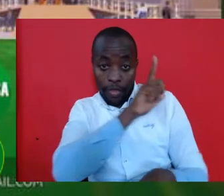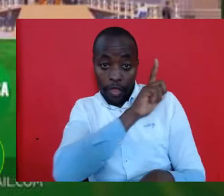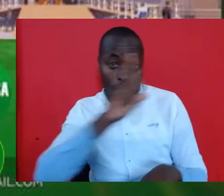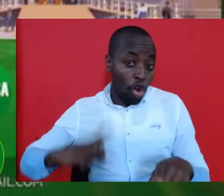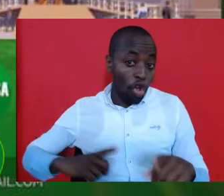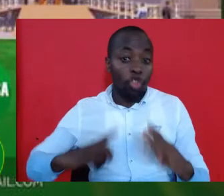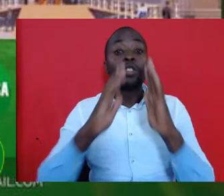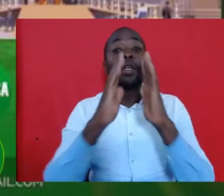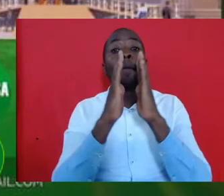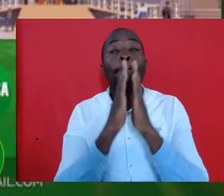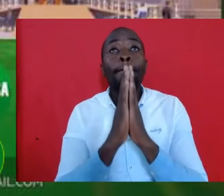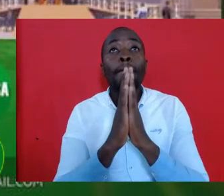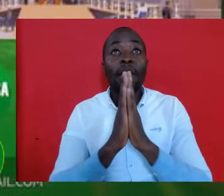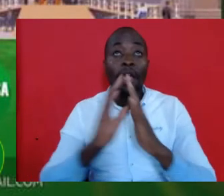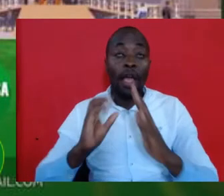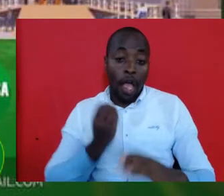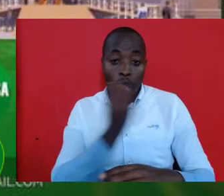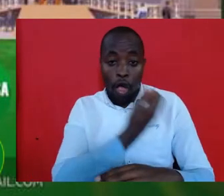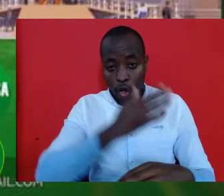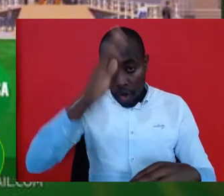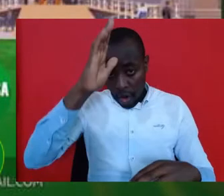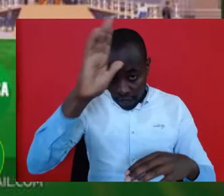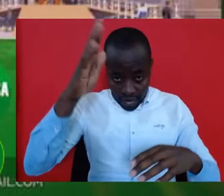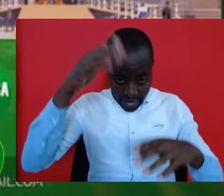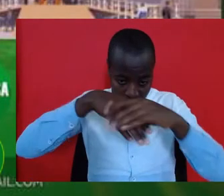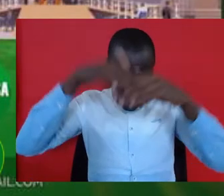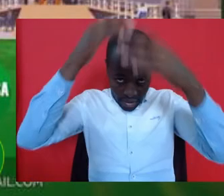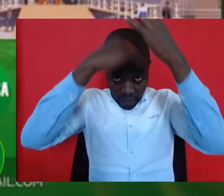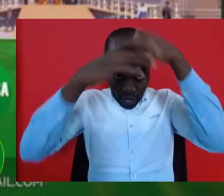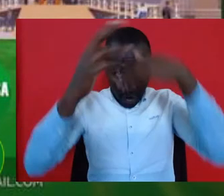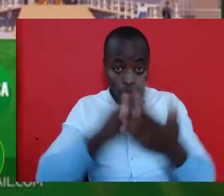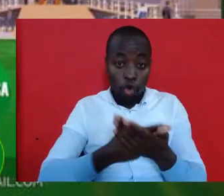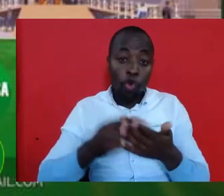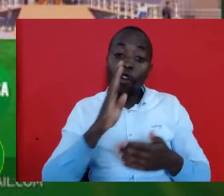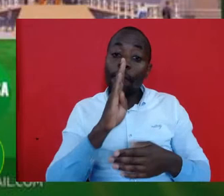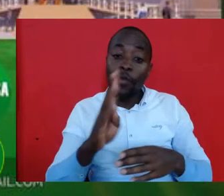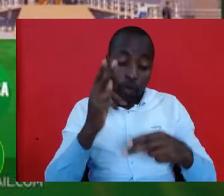So we boldly pray, our Father in heaven,